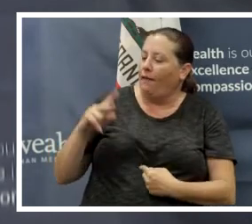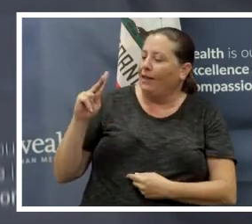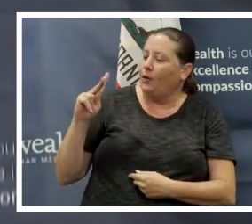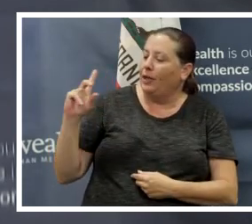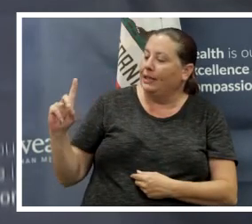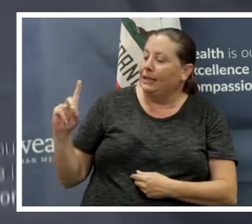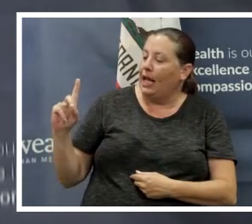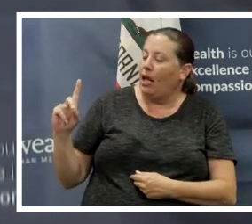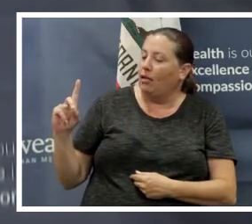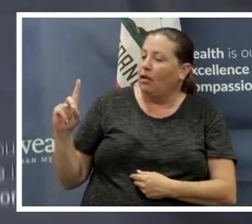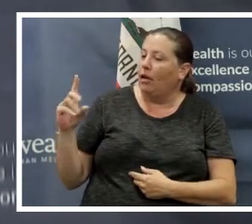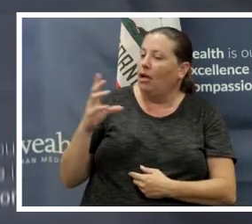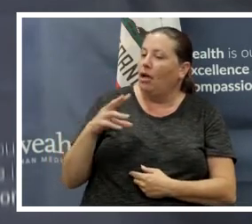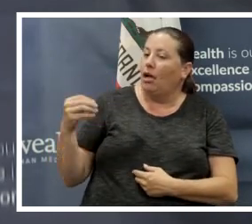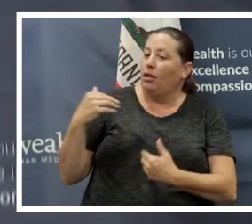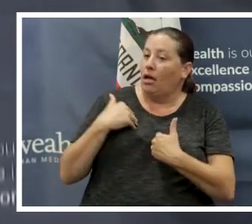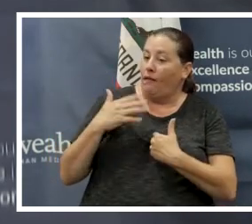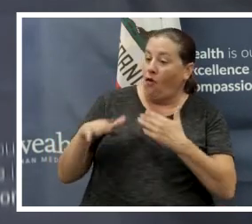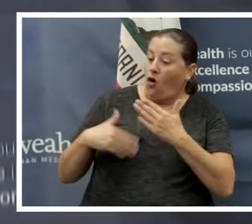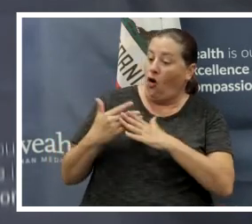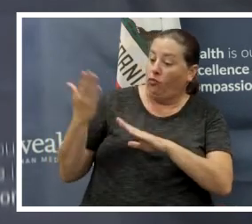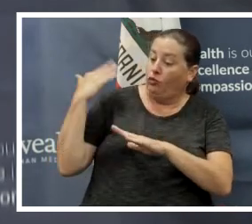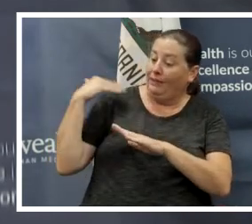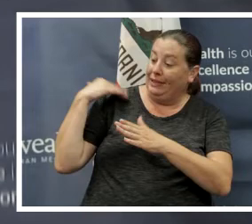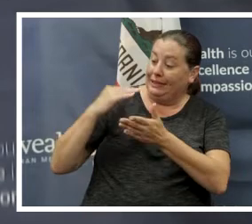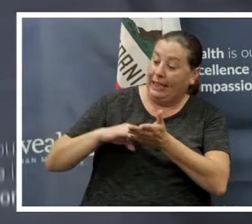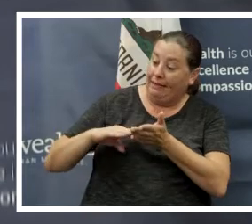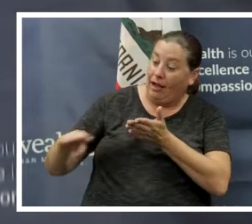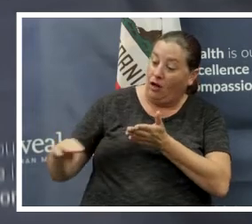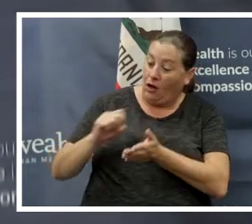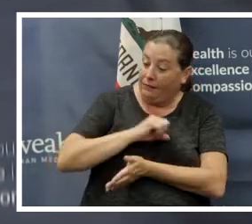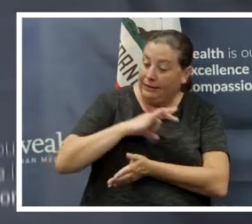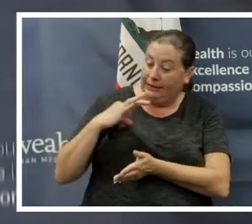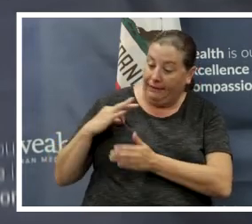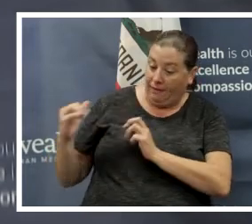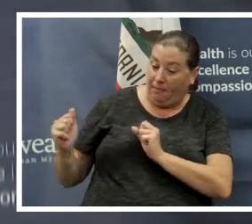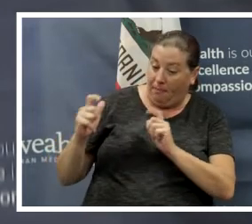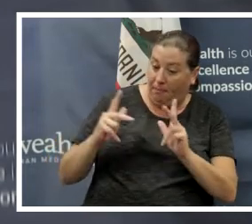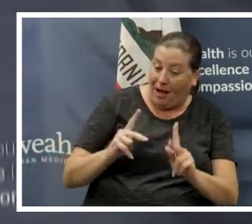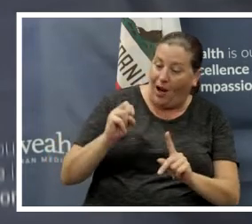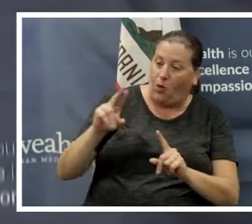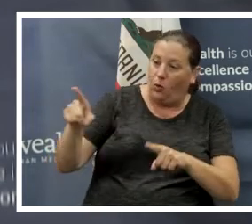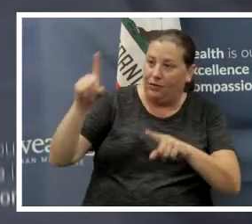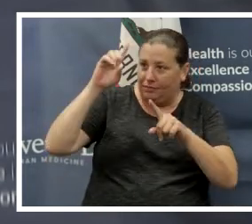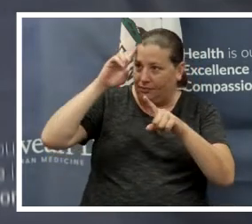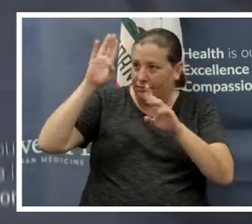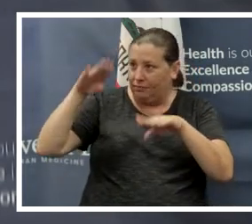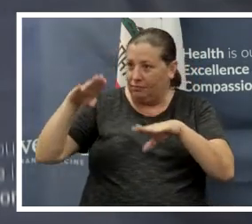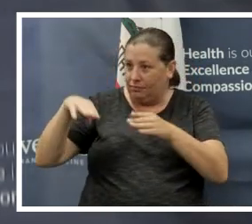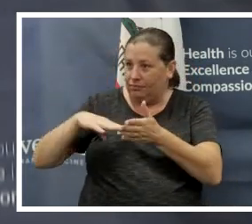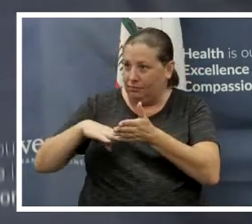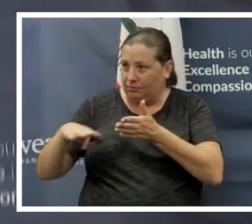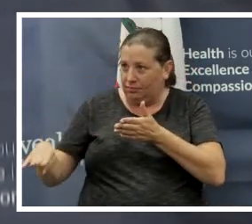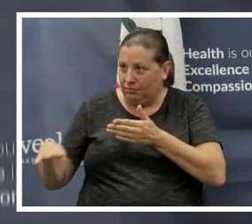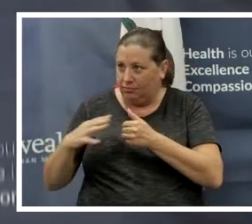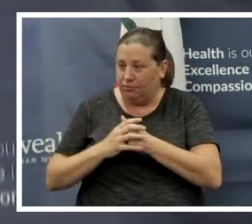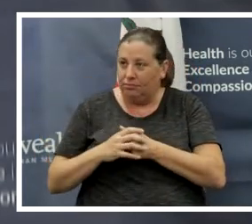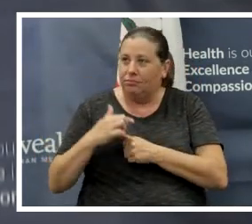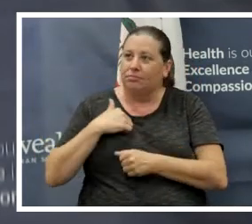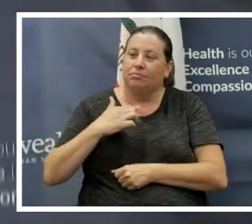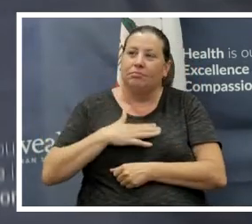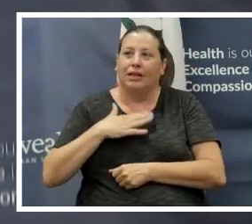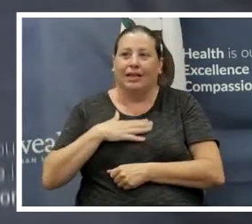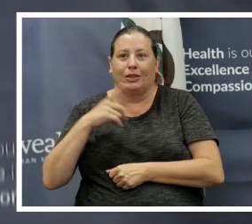laid off staff returned, and are you anticipating more layoffs? I'm glad you didn't ask this question at the end of tonight,